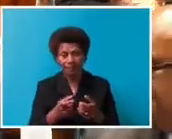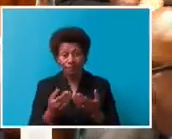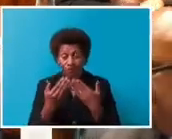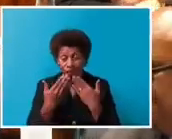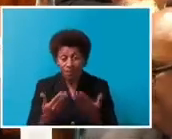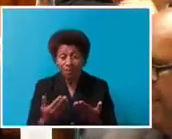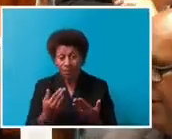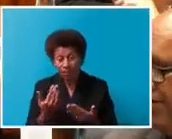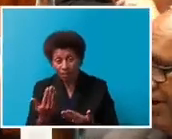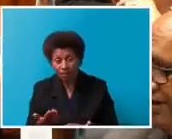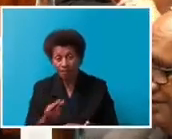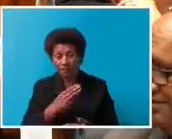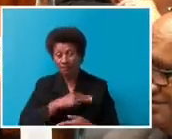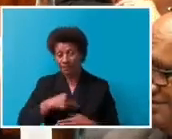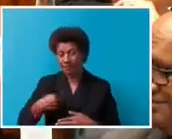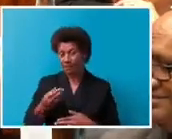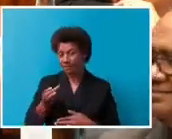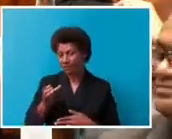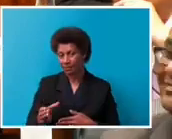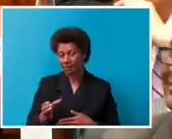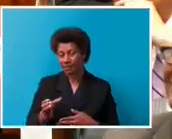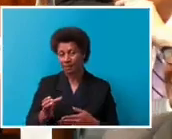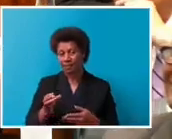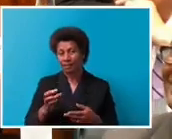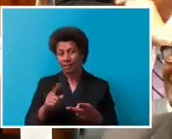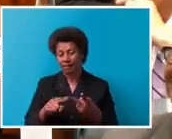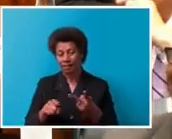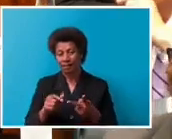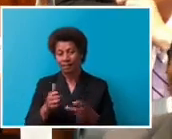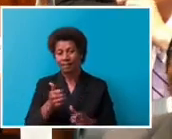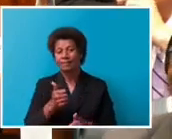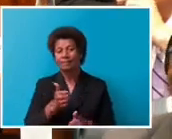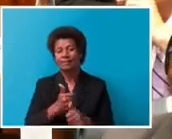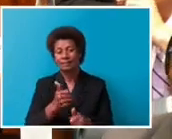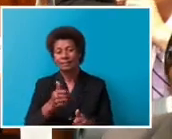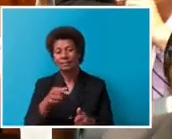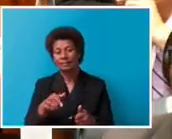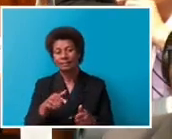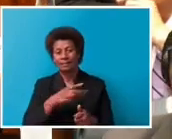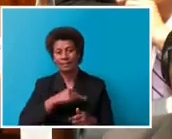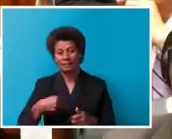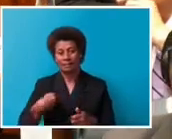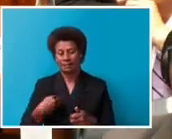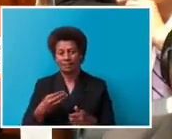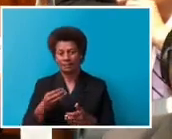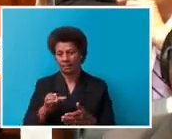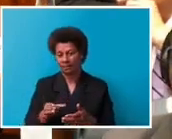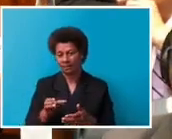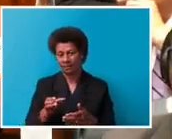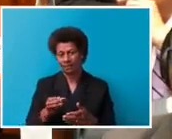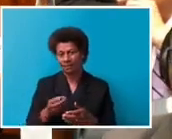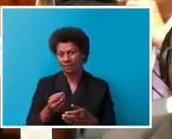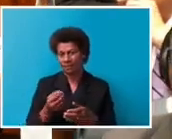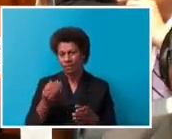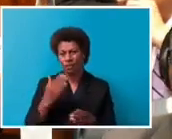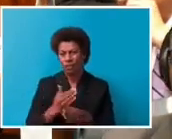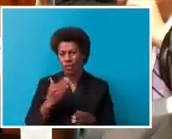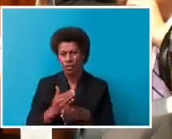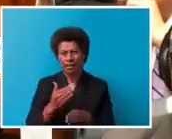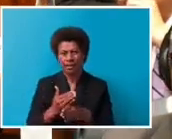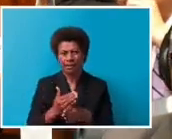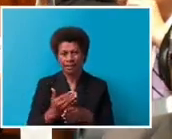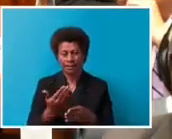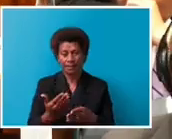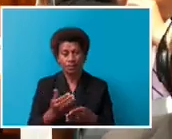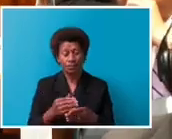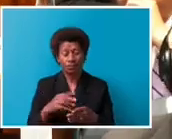for Health and the Assistant Minister for Health. The amount of work that we have done in the last 2 years to fix the mess